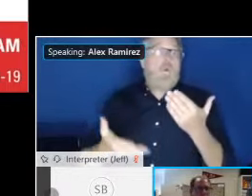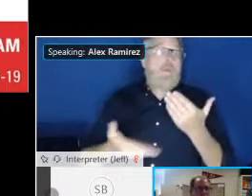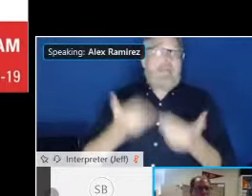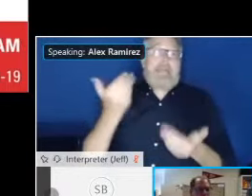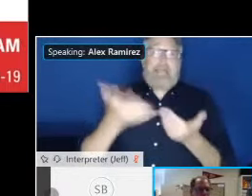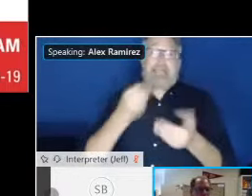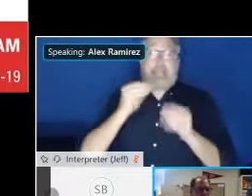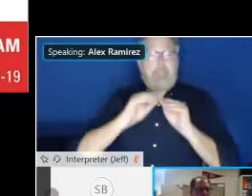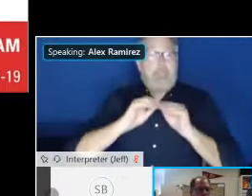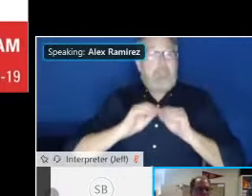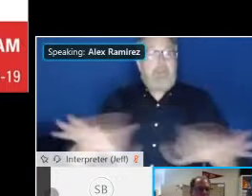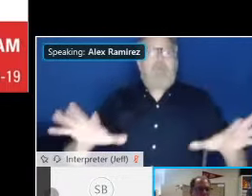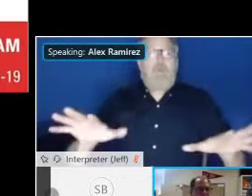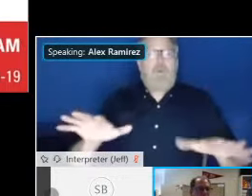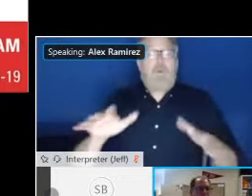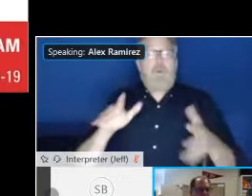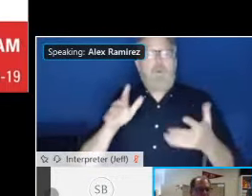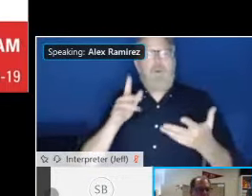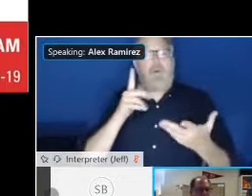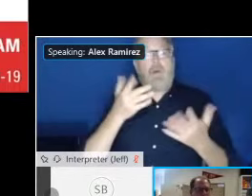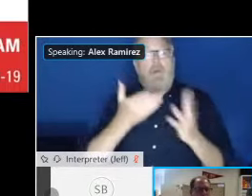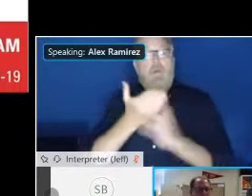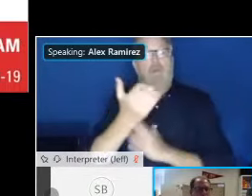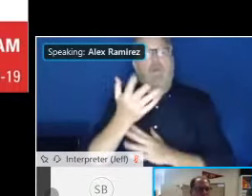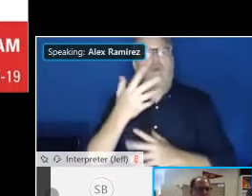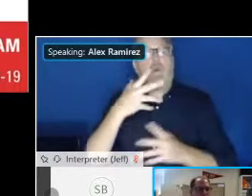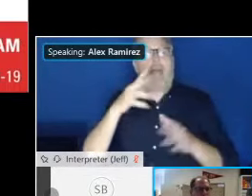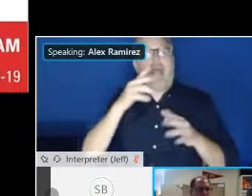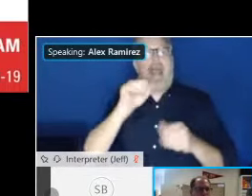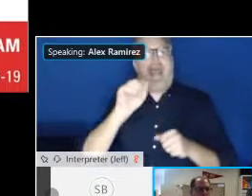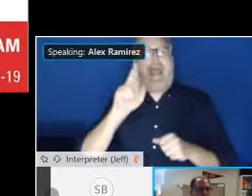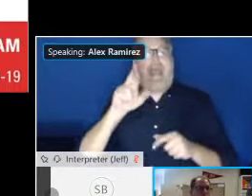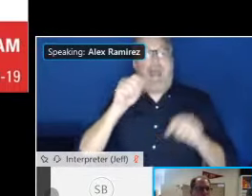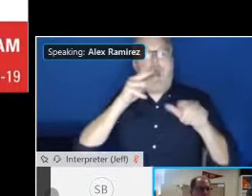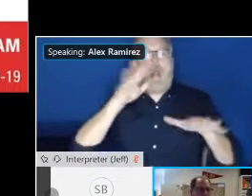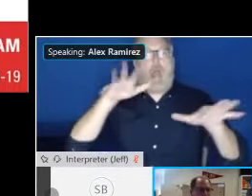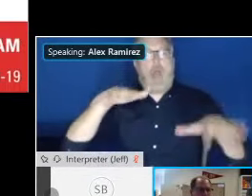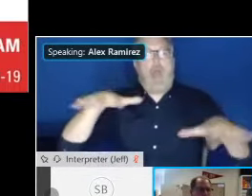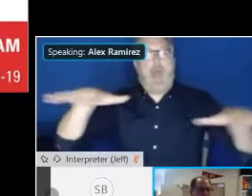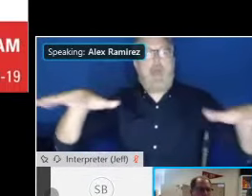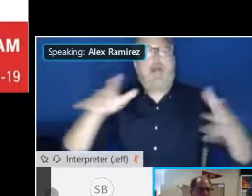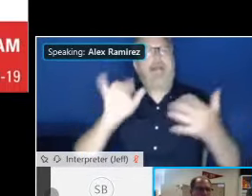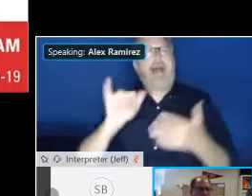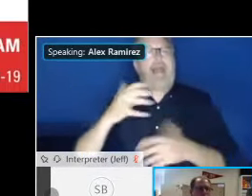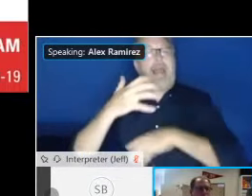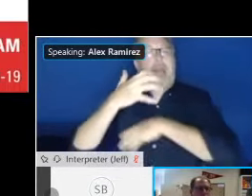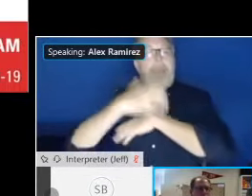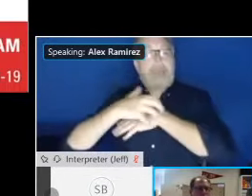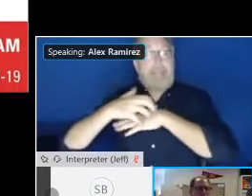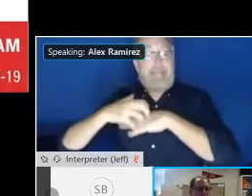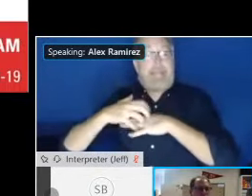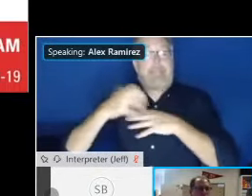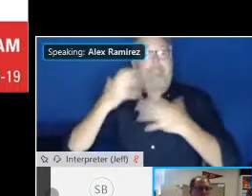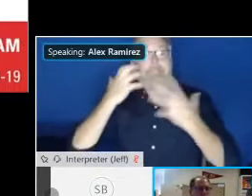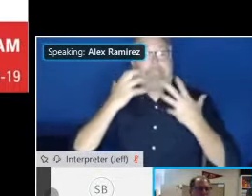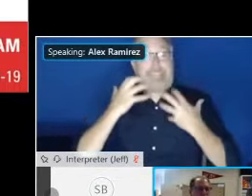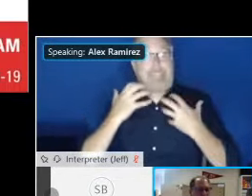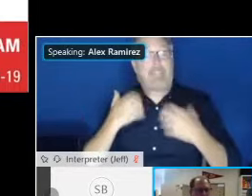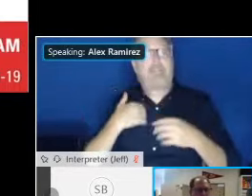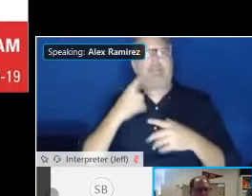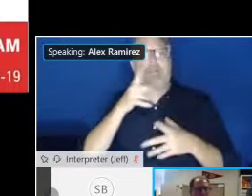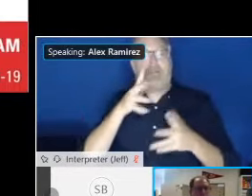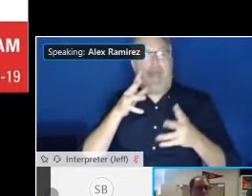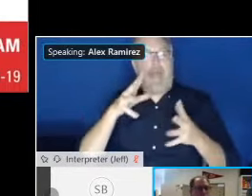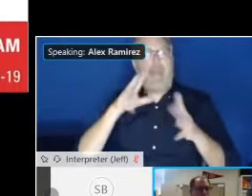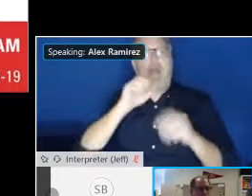transmissible, especially something that spreads via aerosol, you look at something like measles. Measles gets in the air,